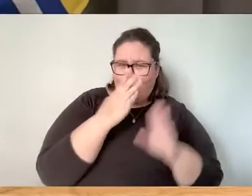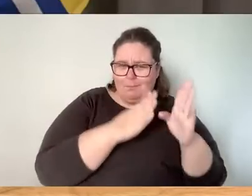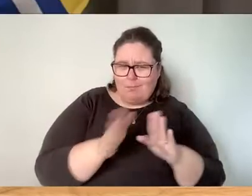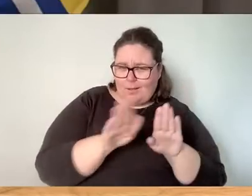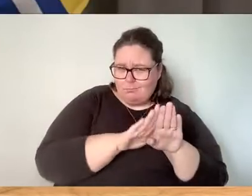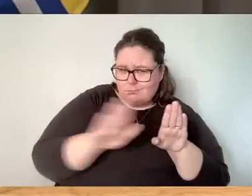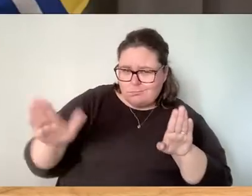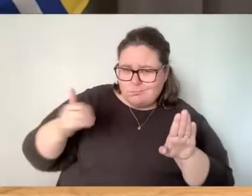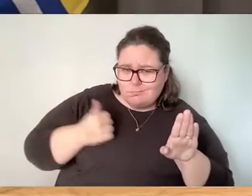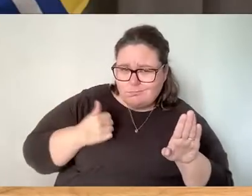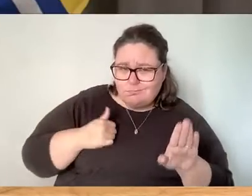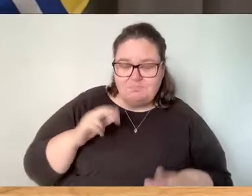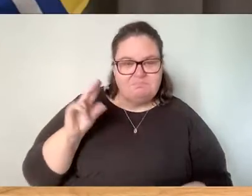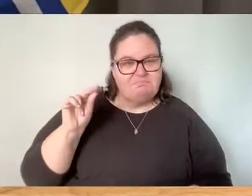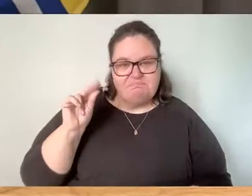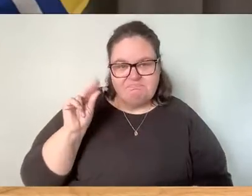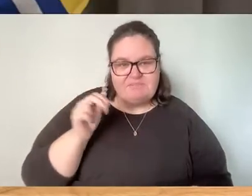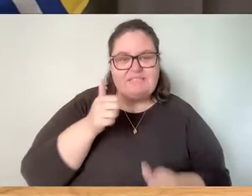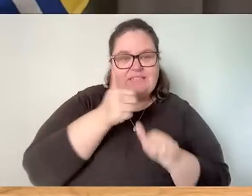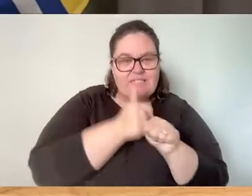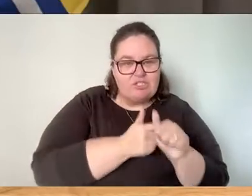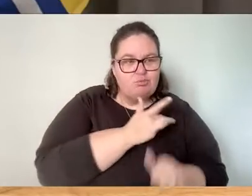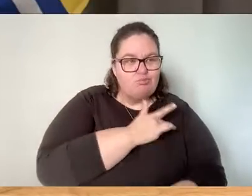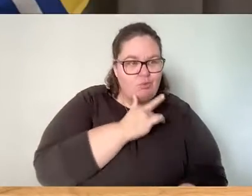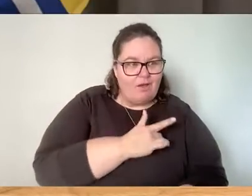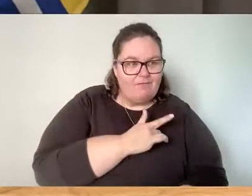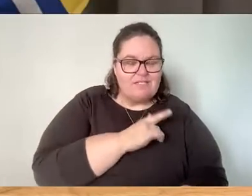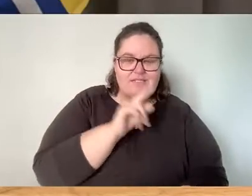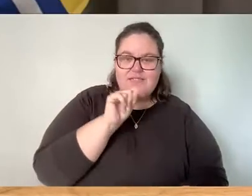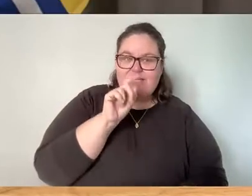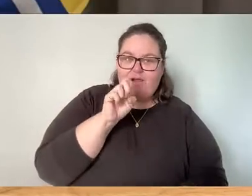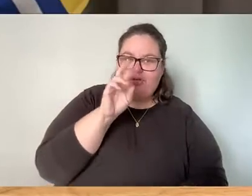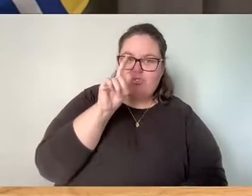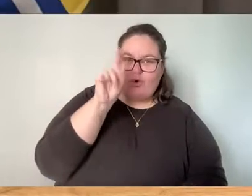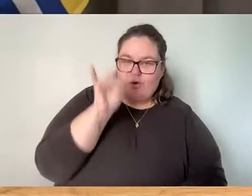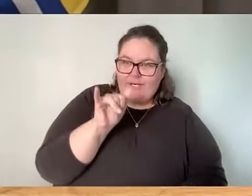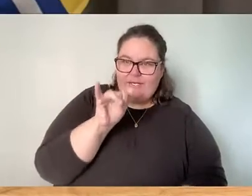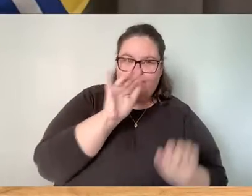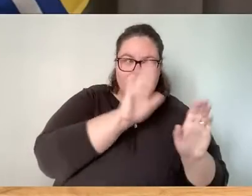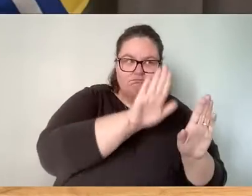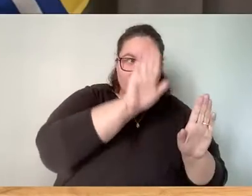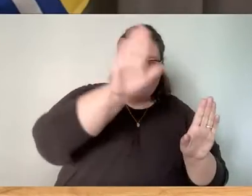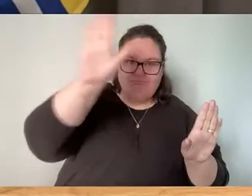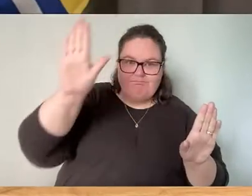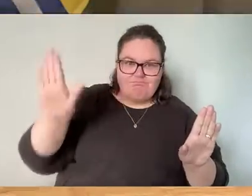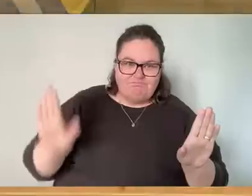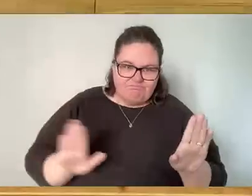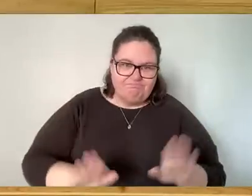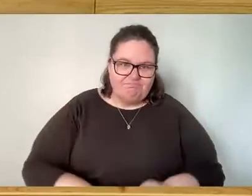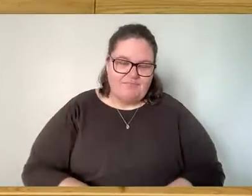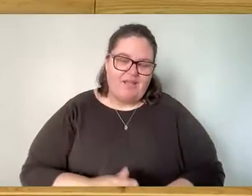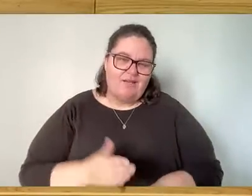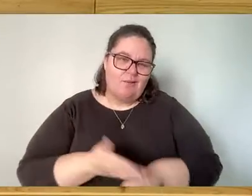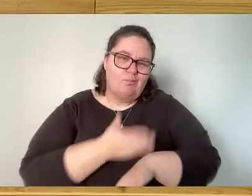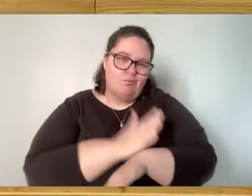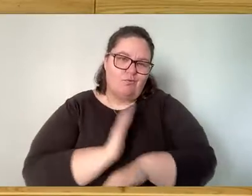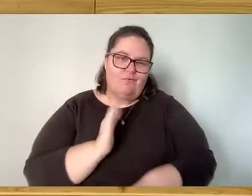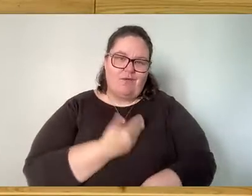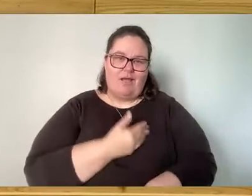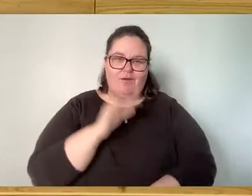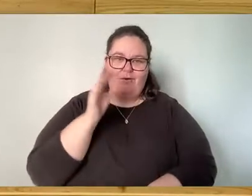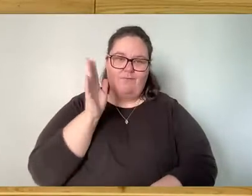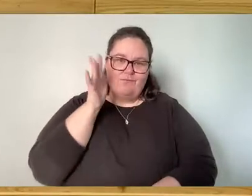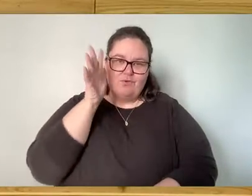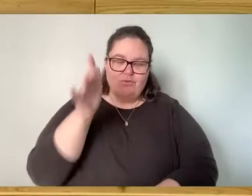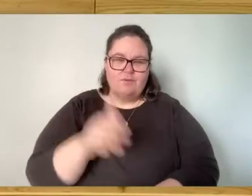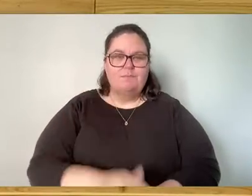recognizing the need of each and every one. So then we will be able to have a better future. Merci beaucoup. Thank